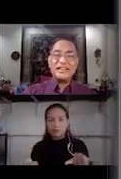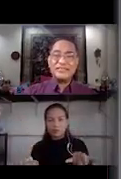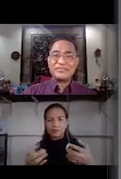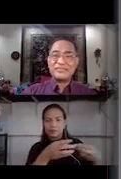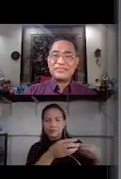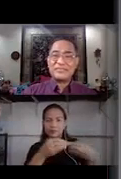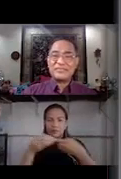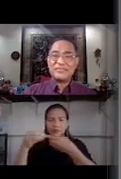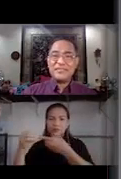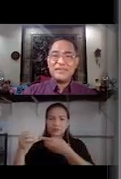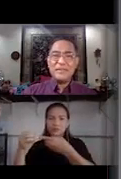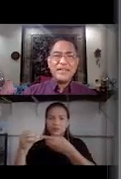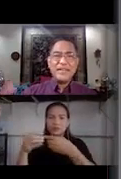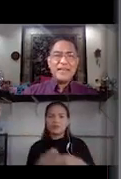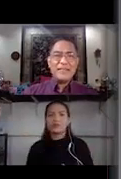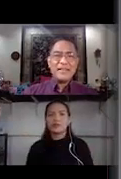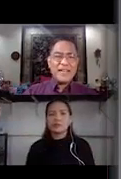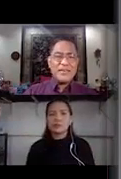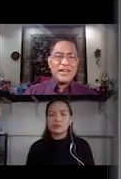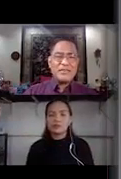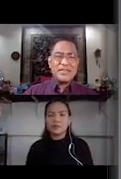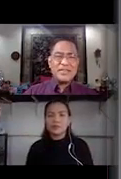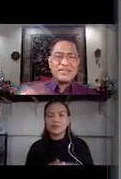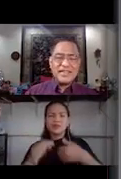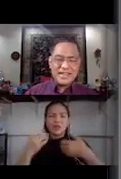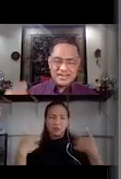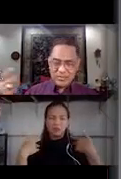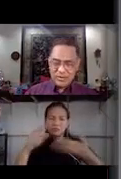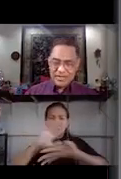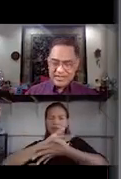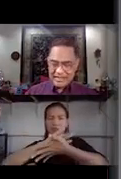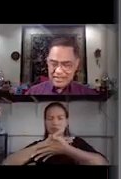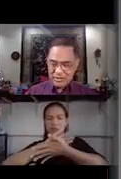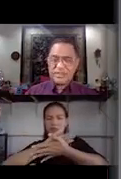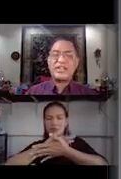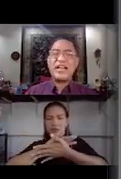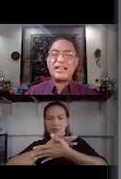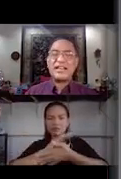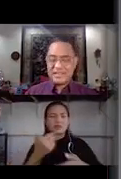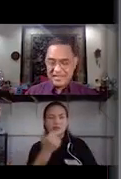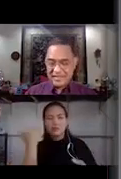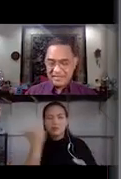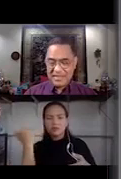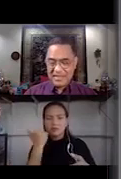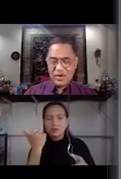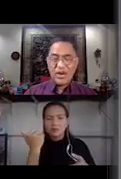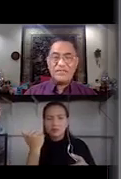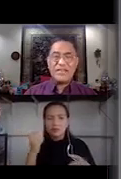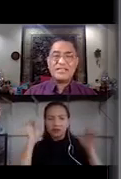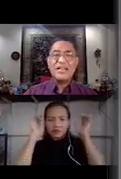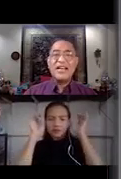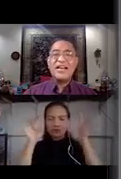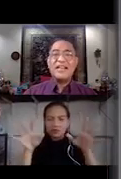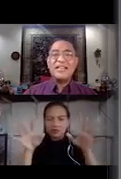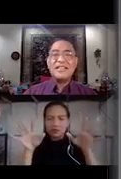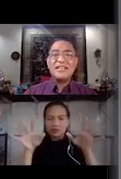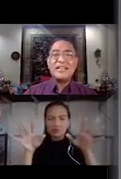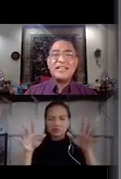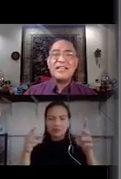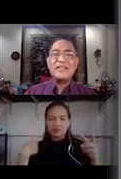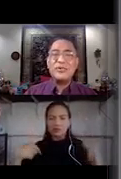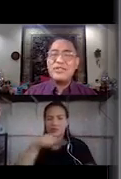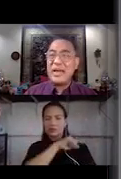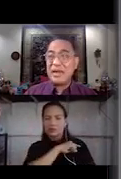okay? Pandemic tayo ngayon, but there's another more insidious threat besetting all of us, and it is